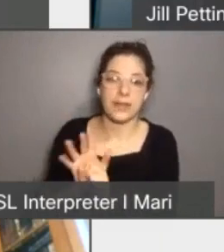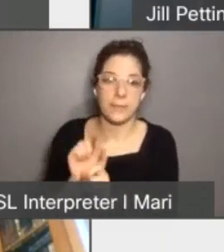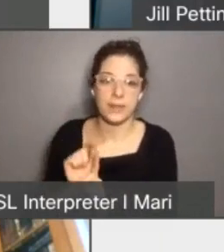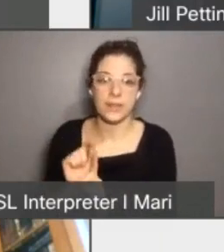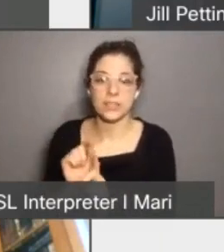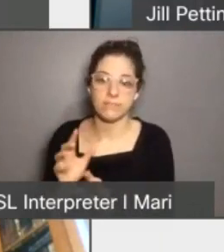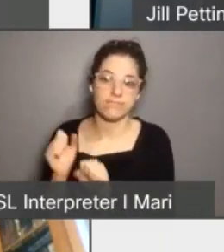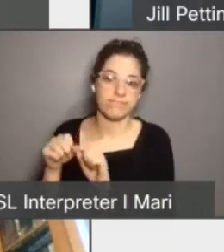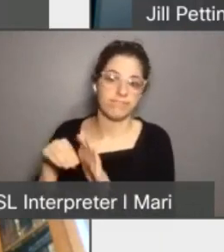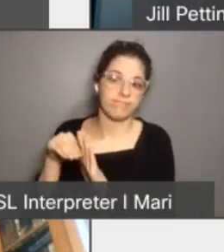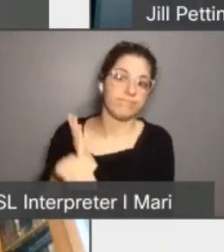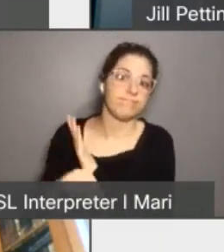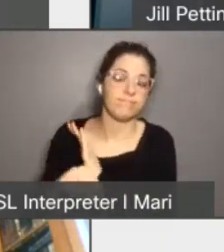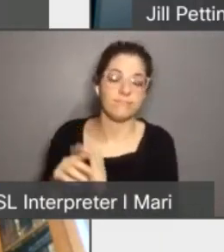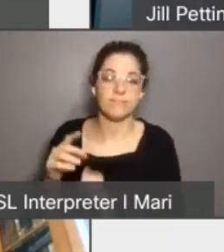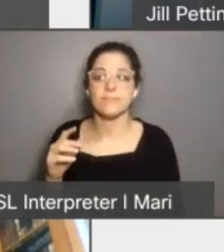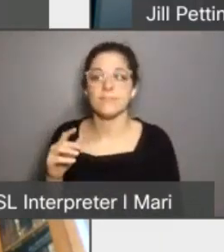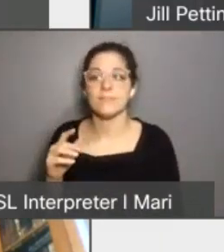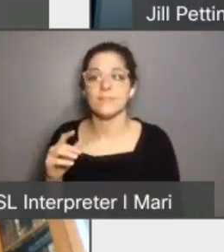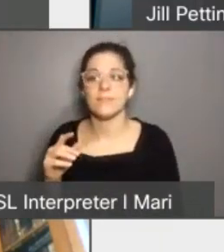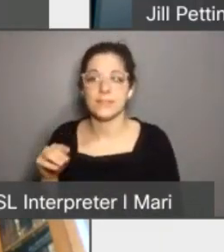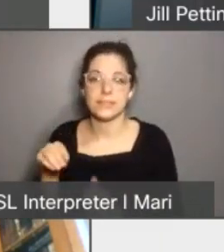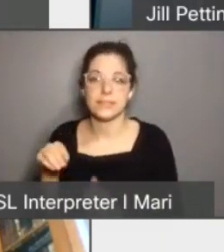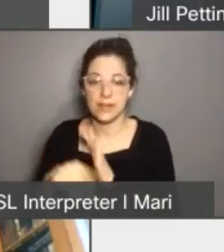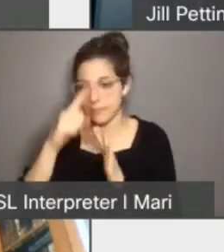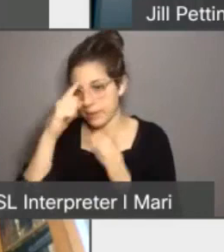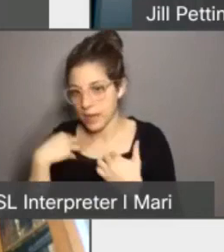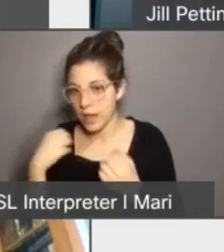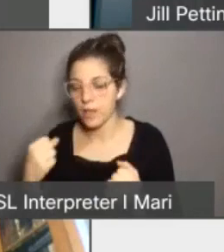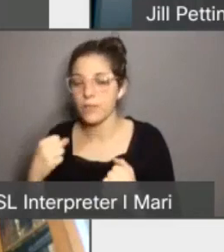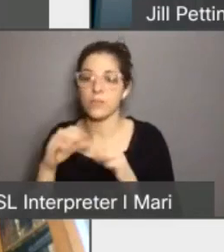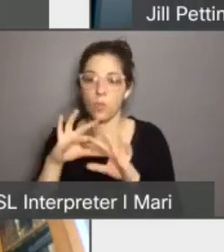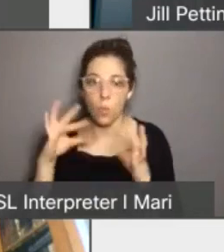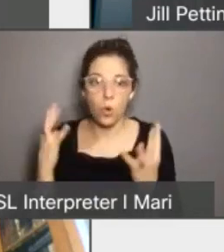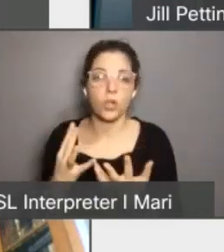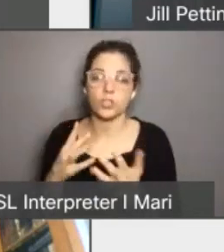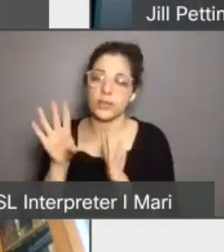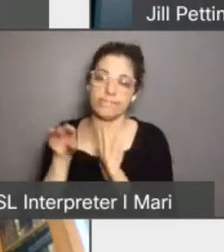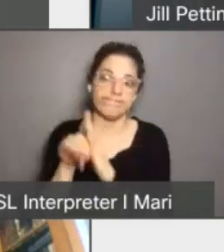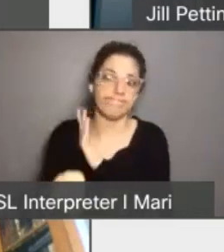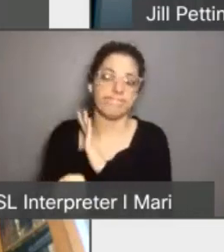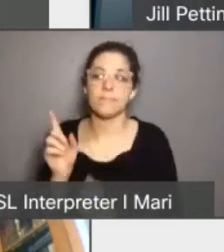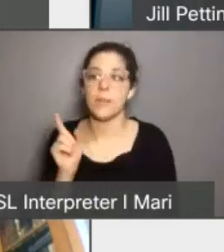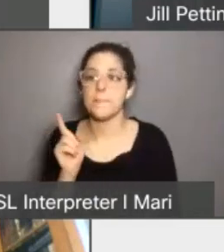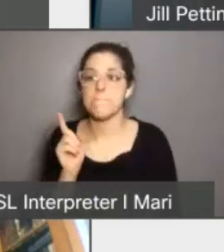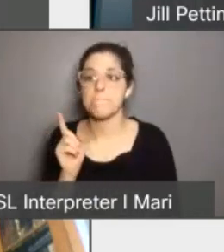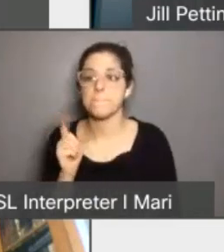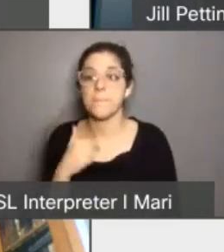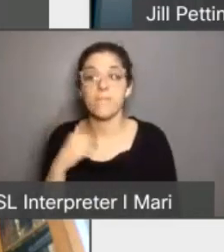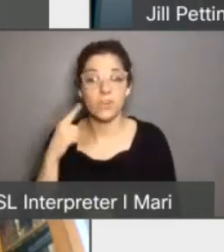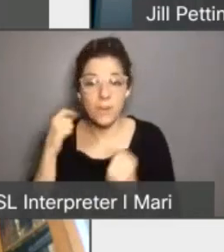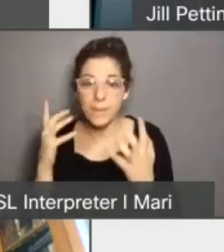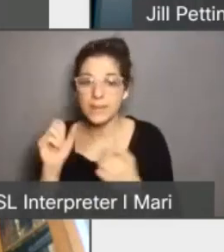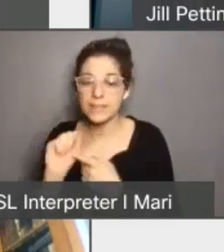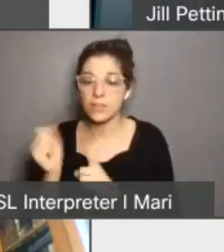decay of hope and declining mental health in the country and the world. And with that, I've heard many cases of